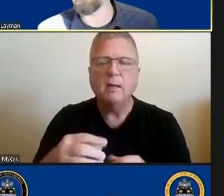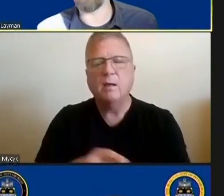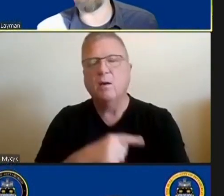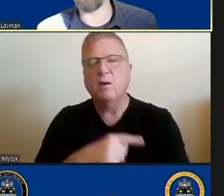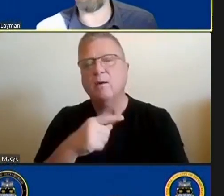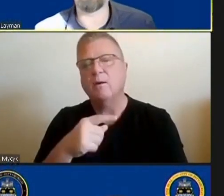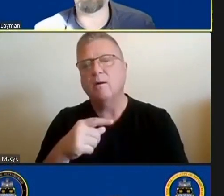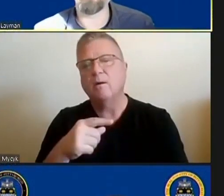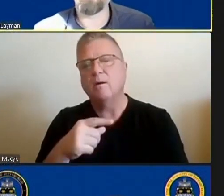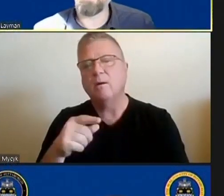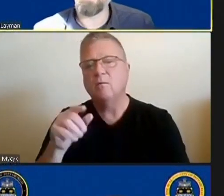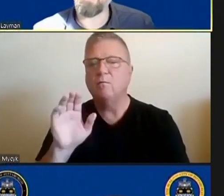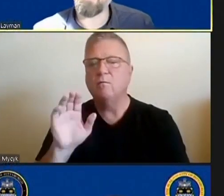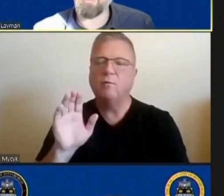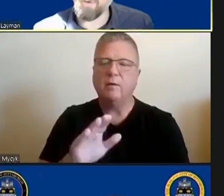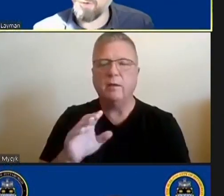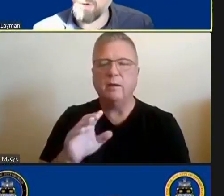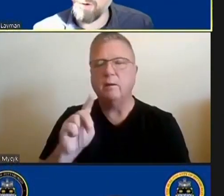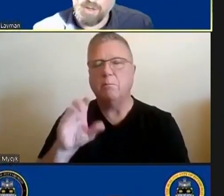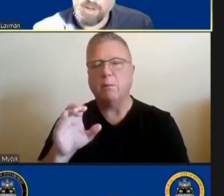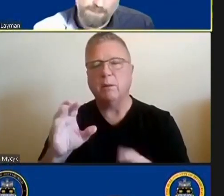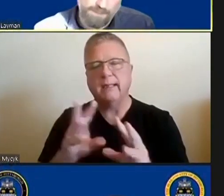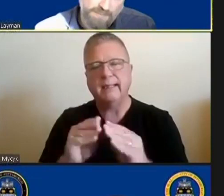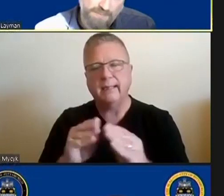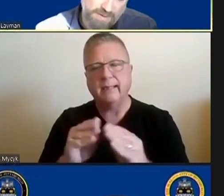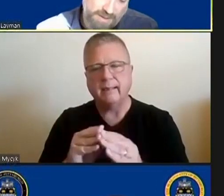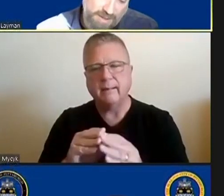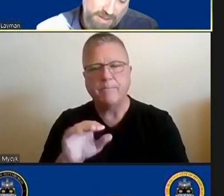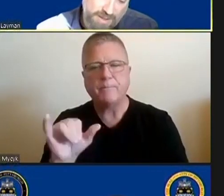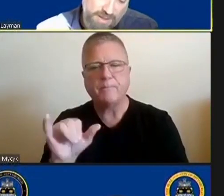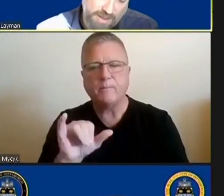their public hearing. Also,